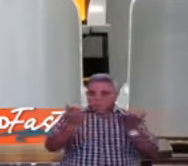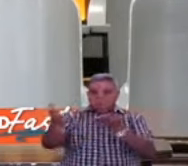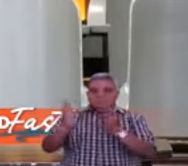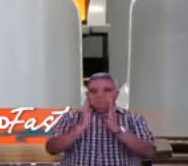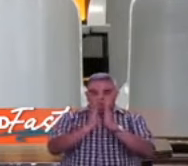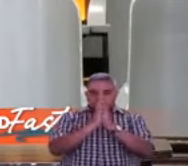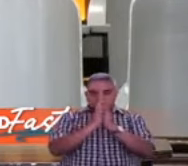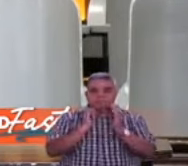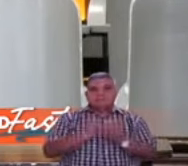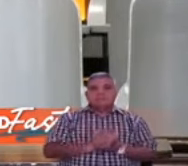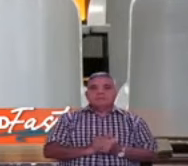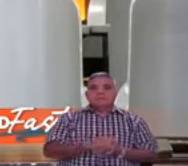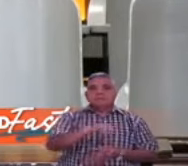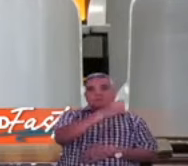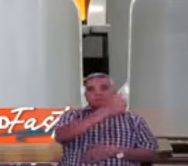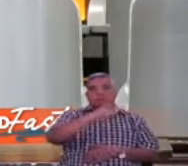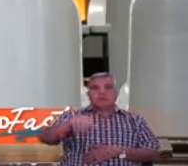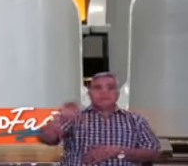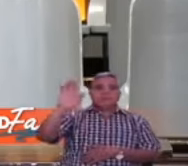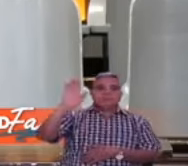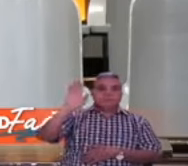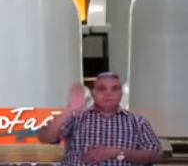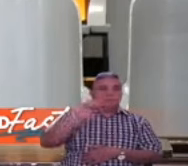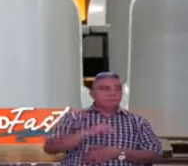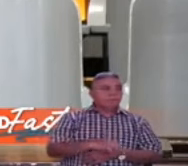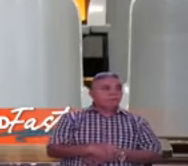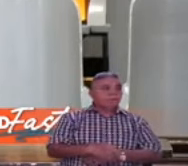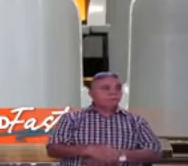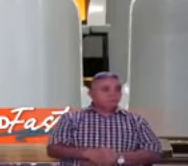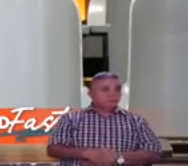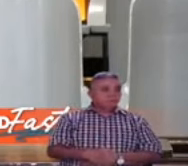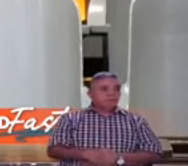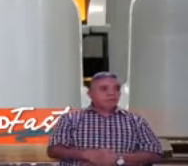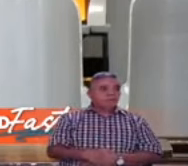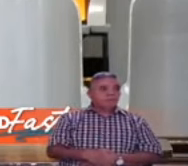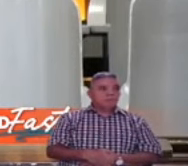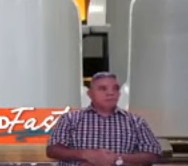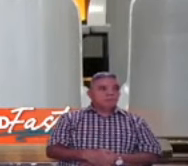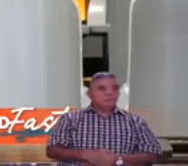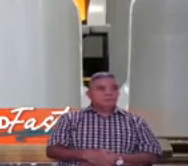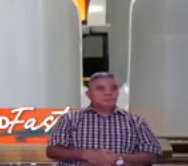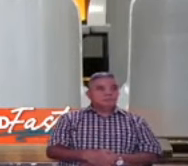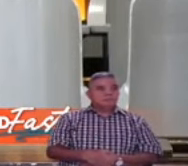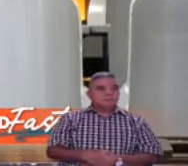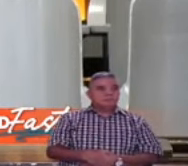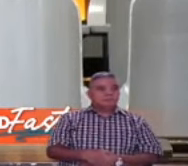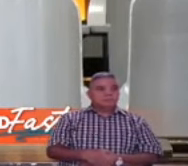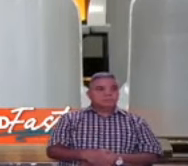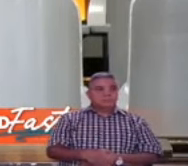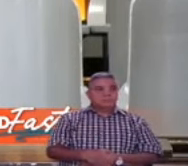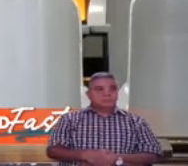God bless you. Yes. Anyone else? We will wait for you. We will wait for you. Do not be ashamed.